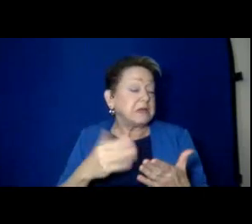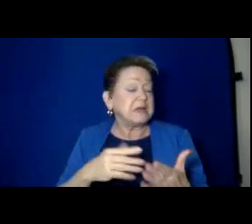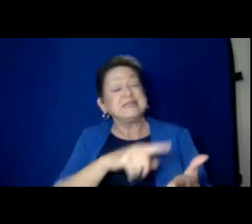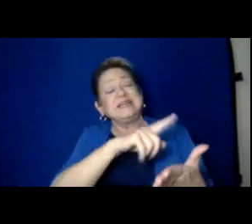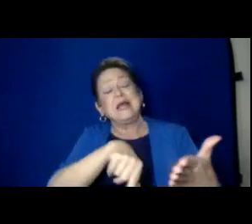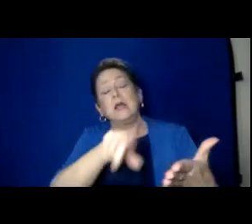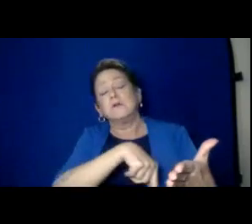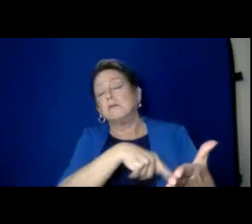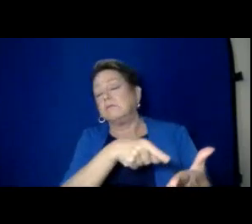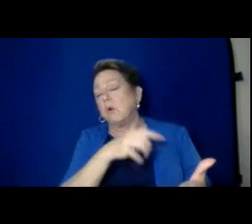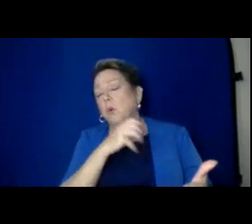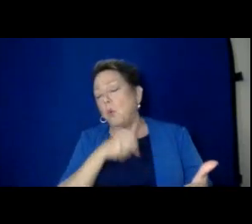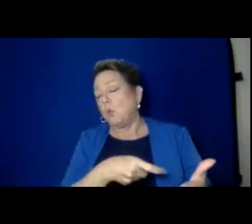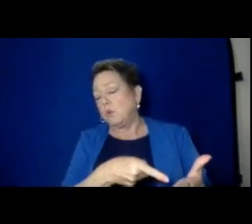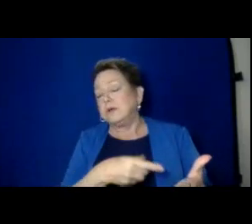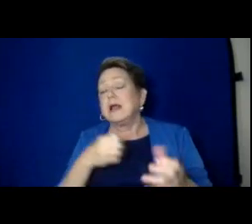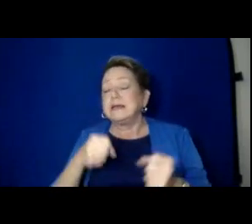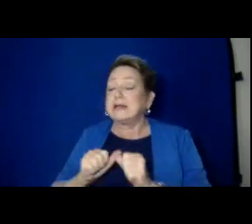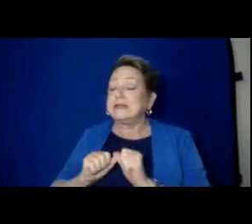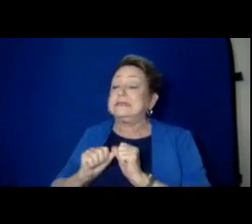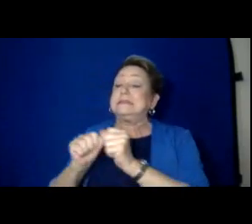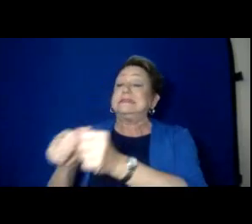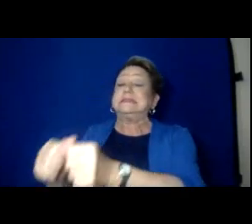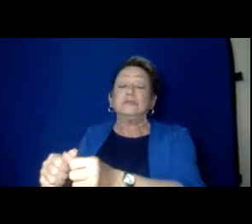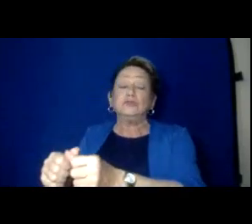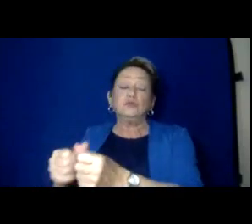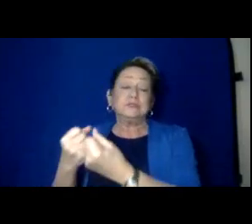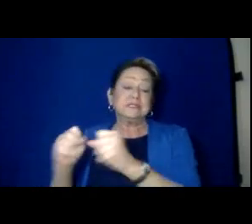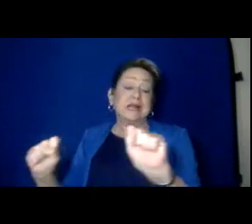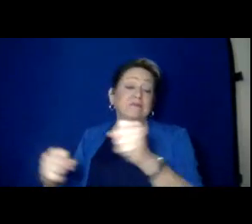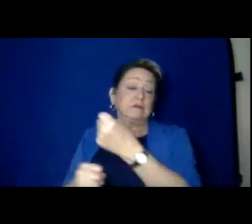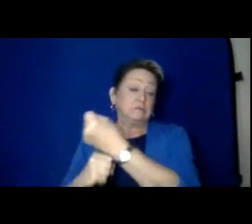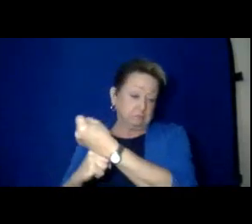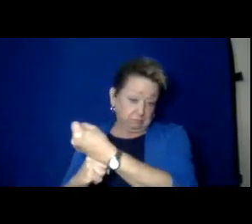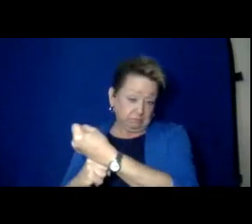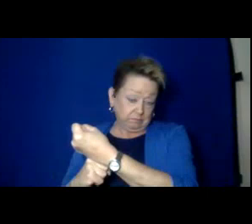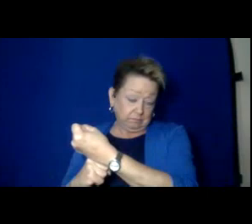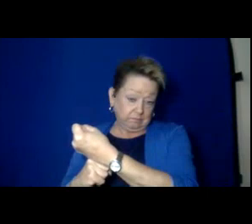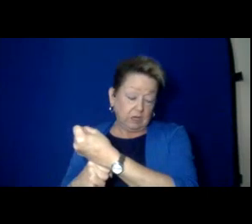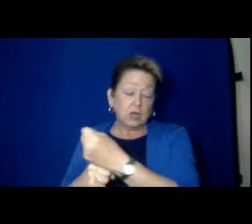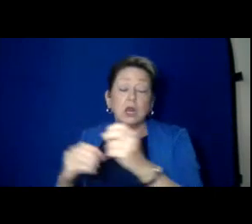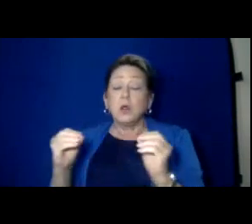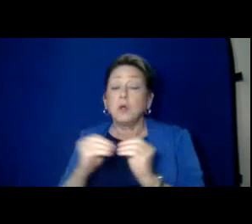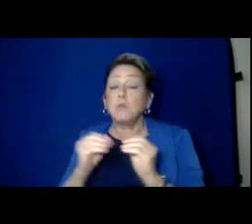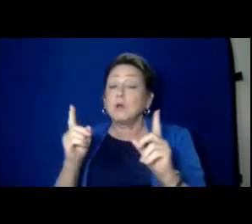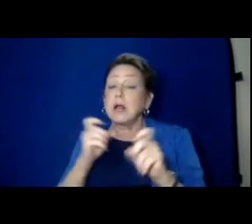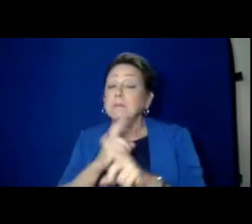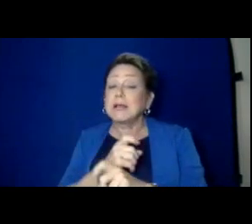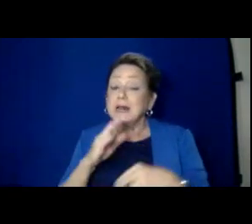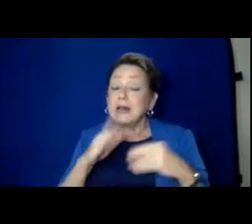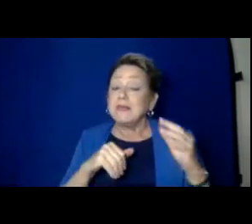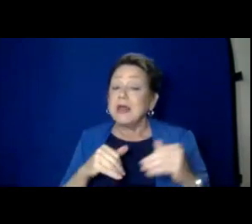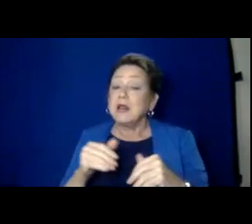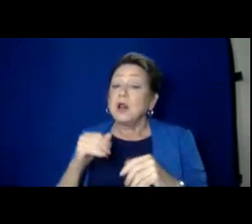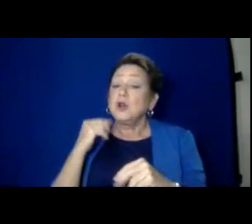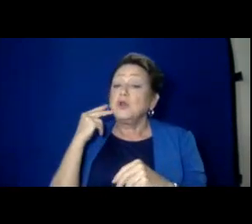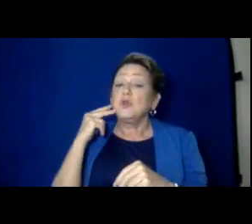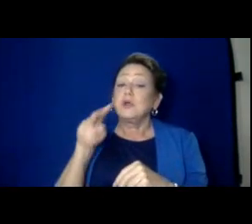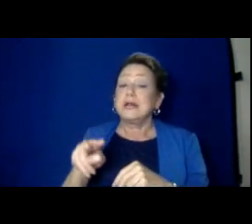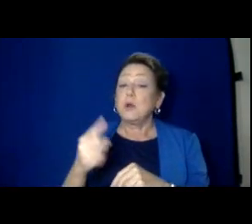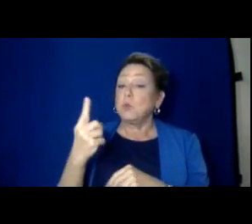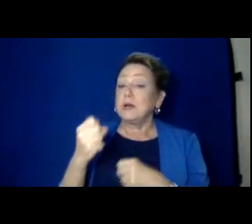keep moving everything safety critical forward. It's a little bit more complicated than just looking at 1 year,